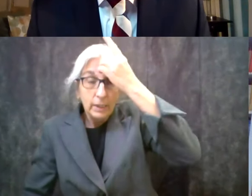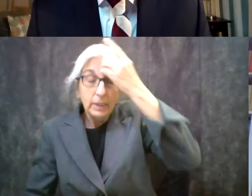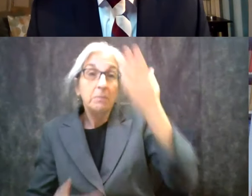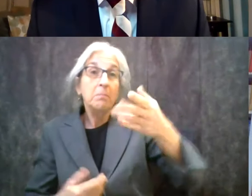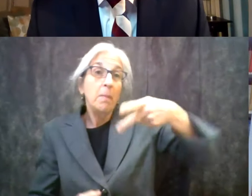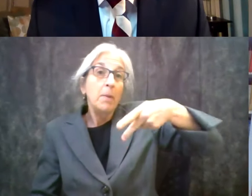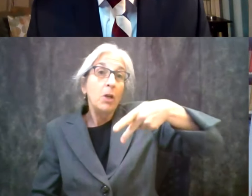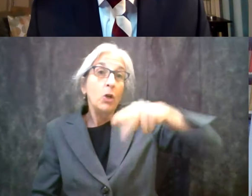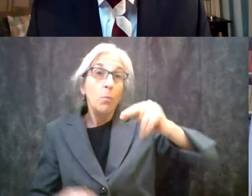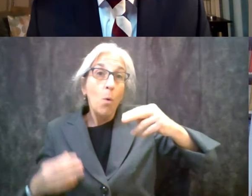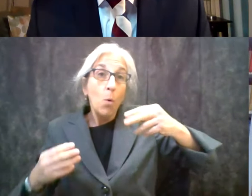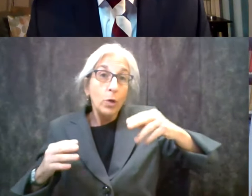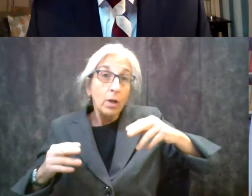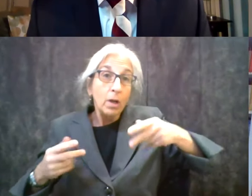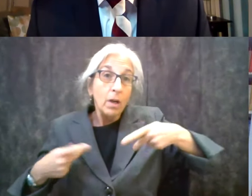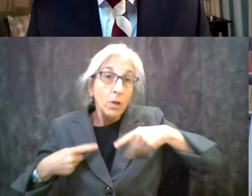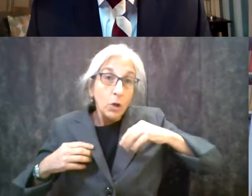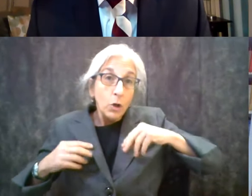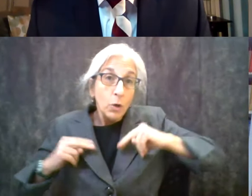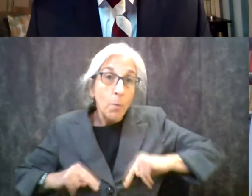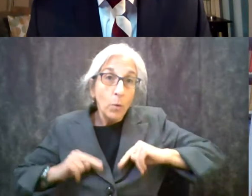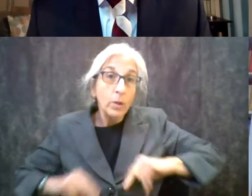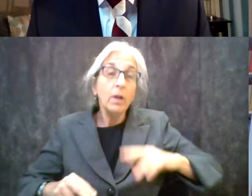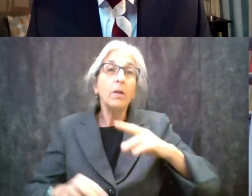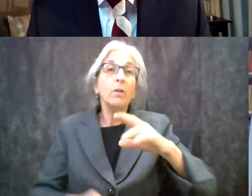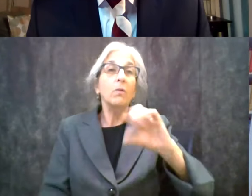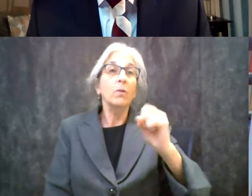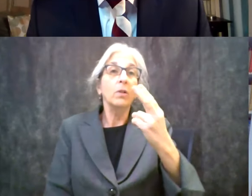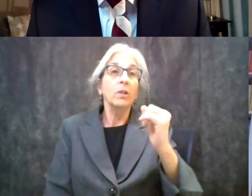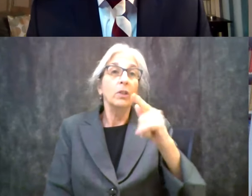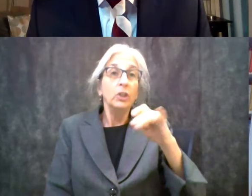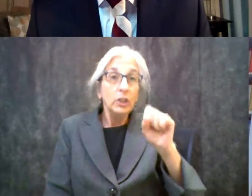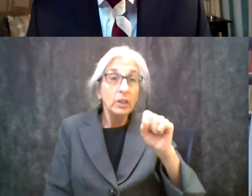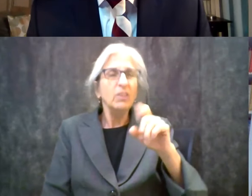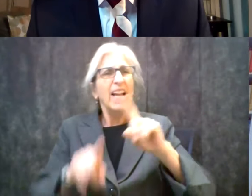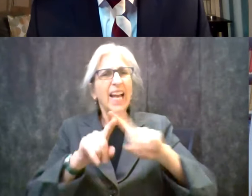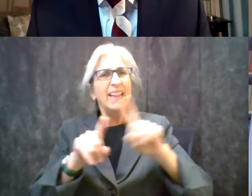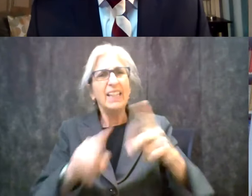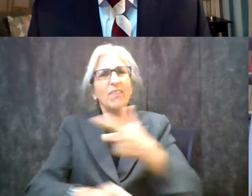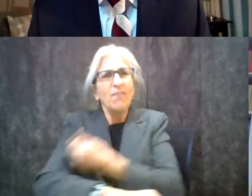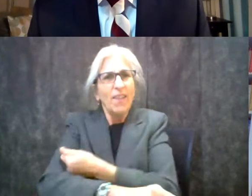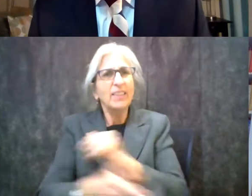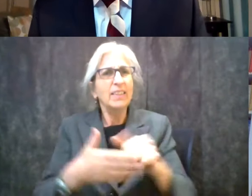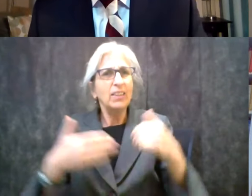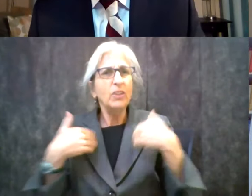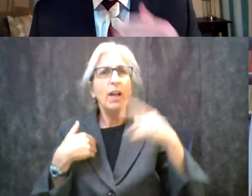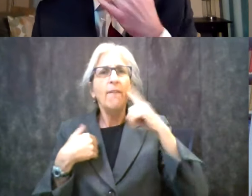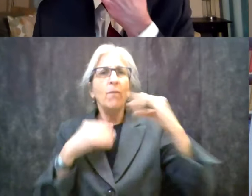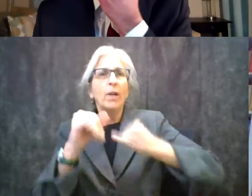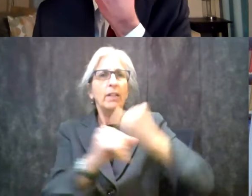shingles, and so forth, and the various vaccinations you take for international travel and all of